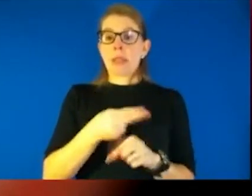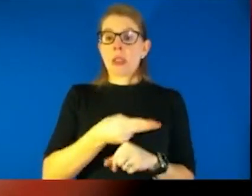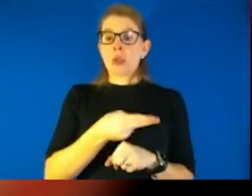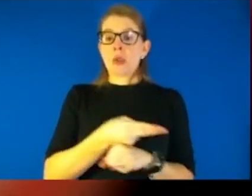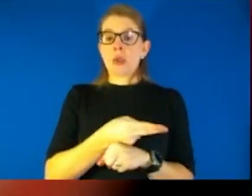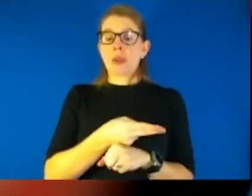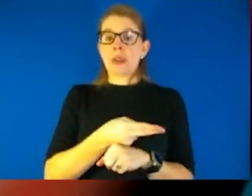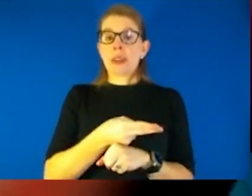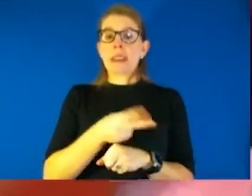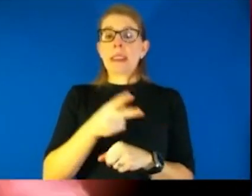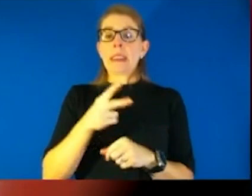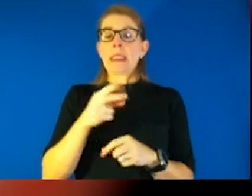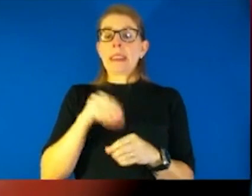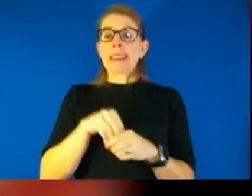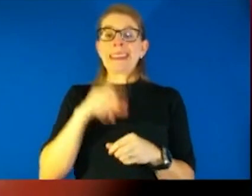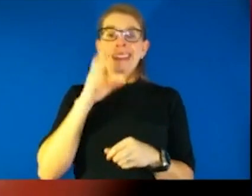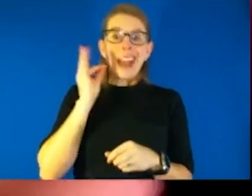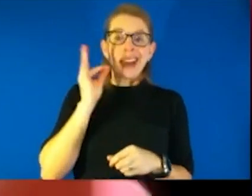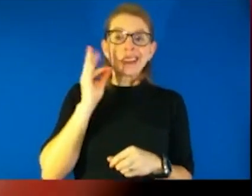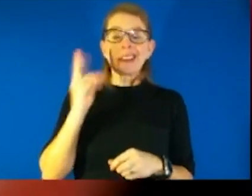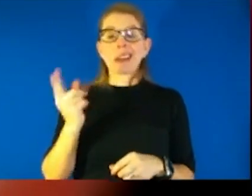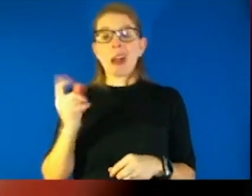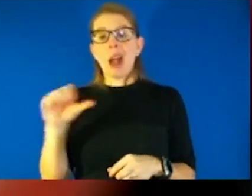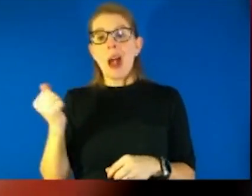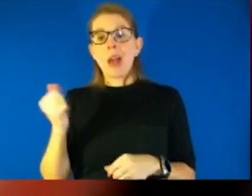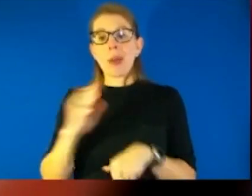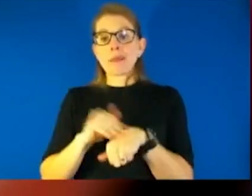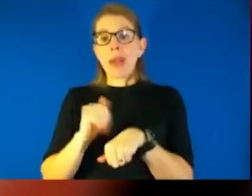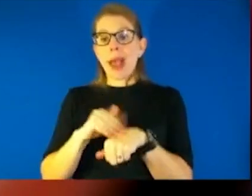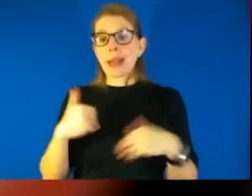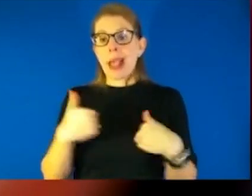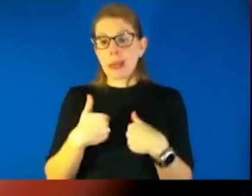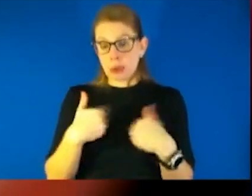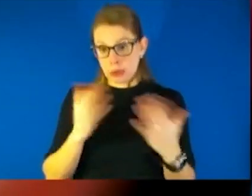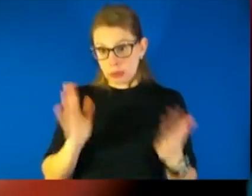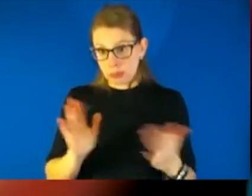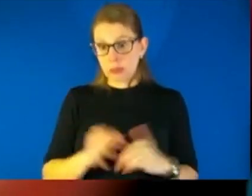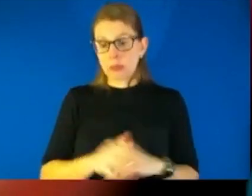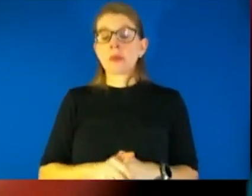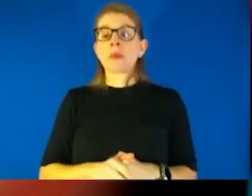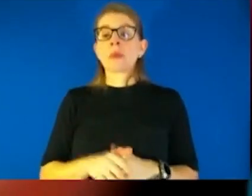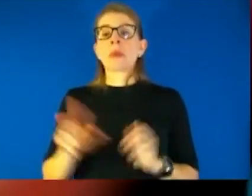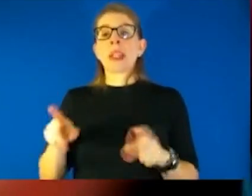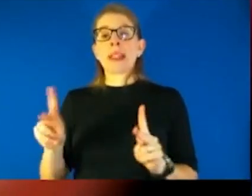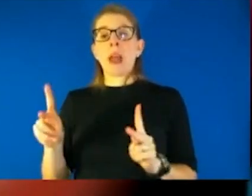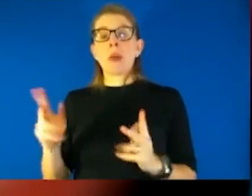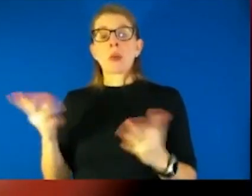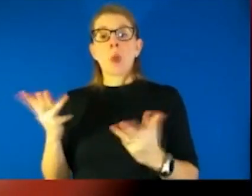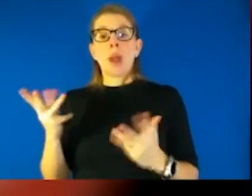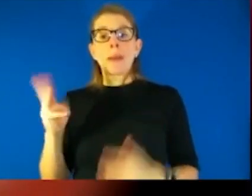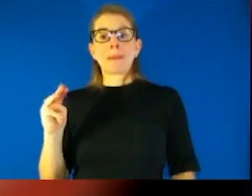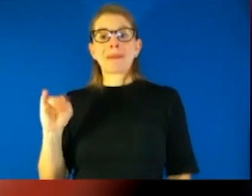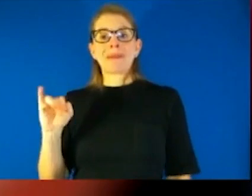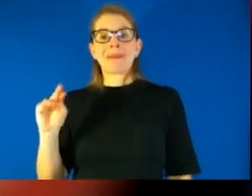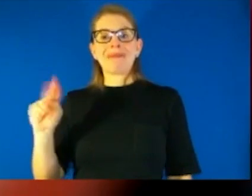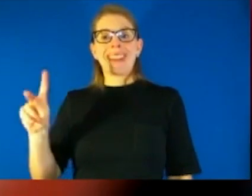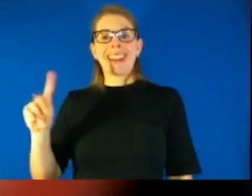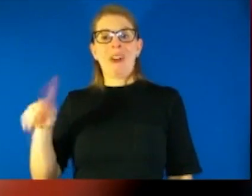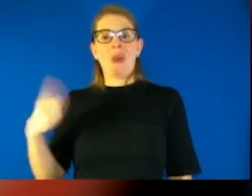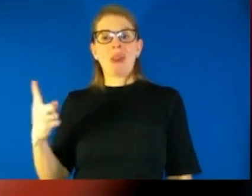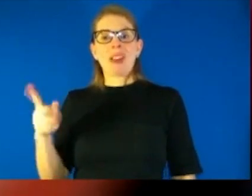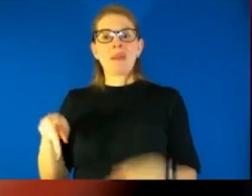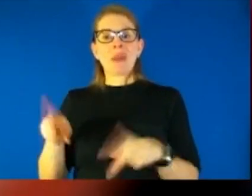in cats or dogs or other pet animals officially. They allow it in mink. That's the only permission you get right now